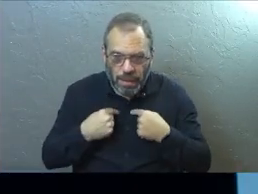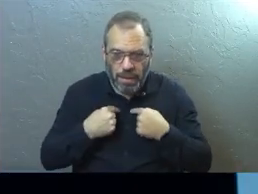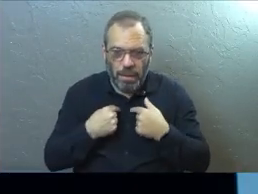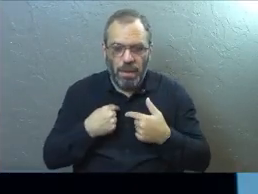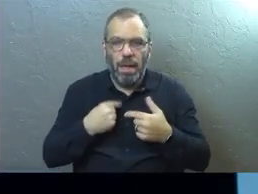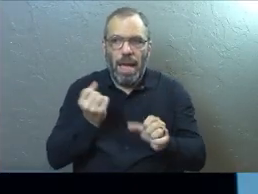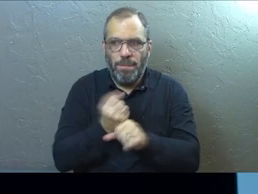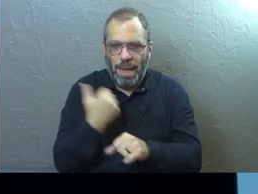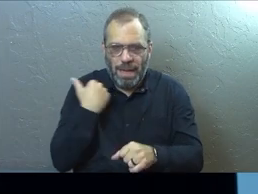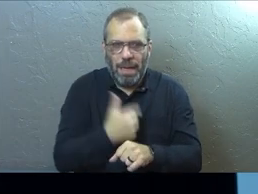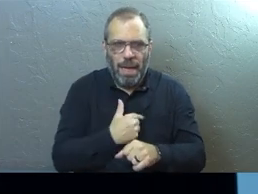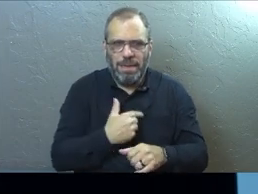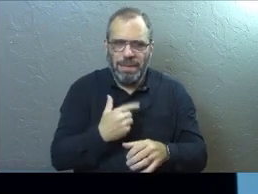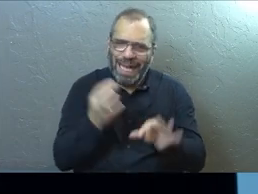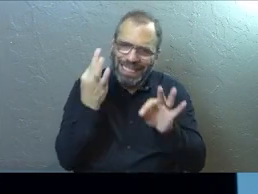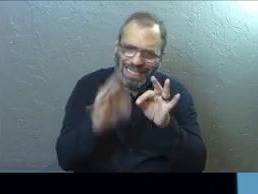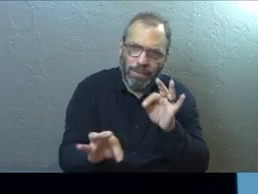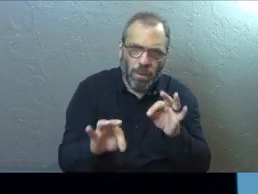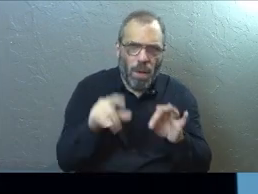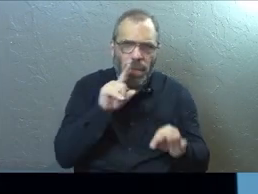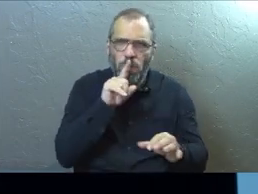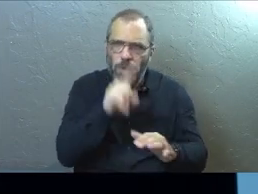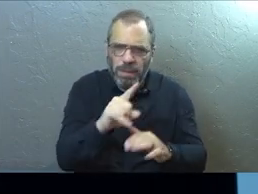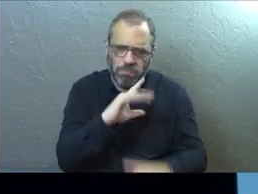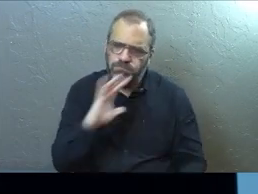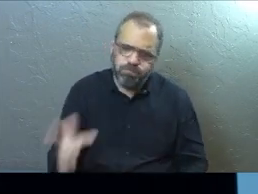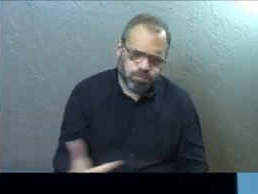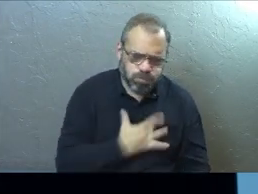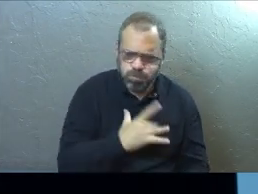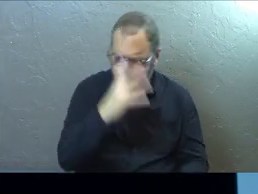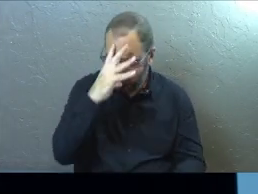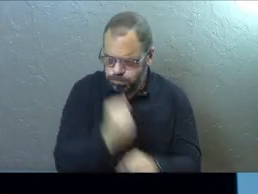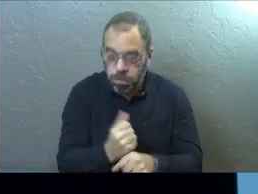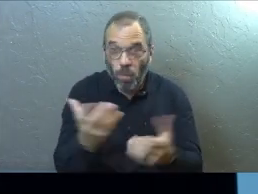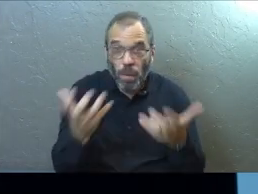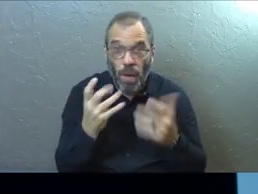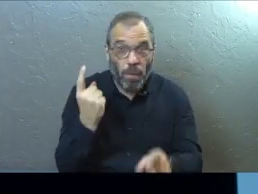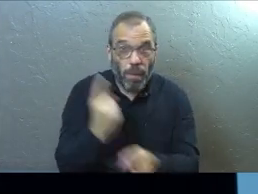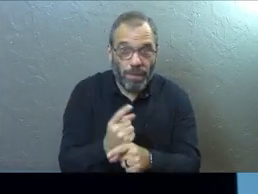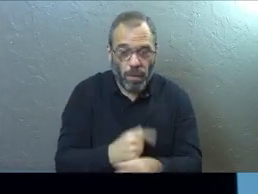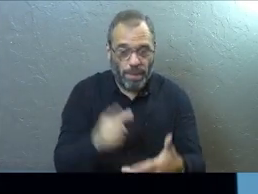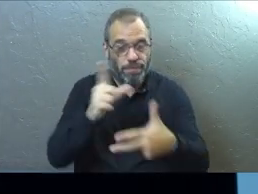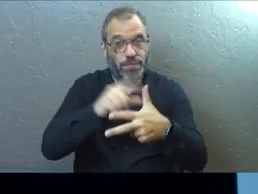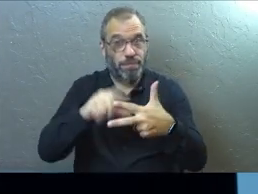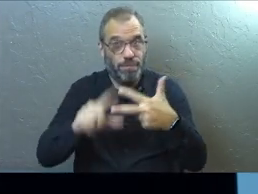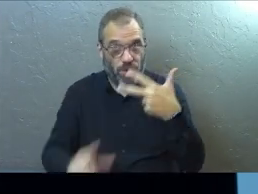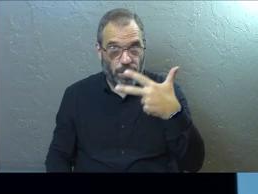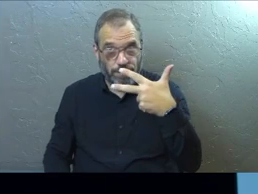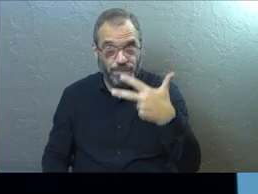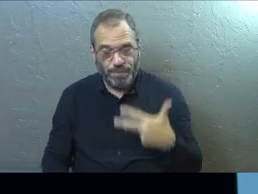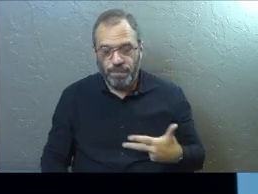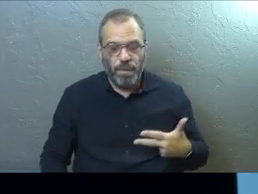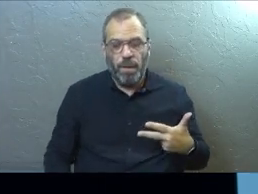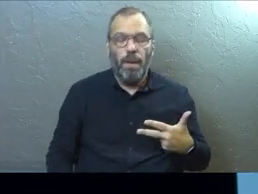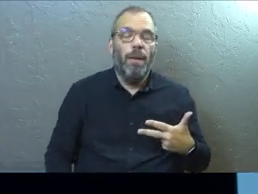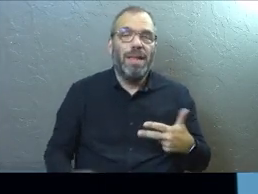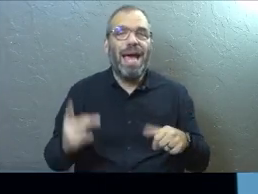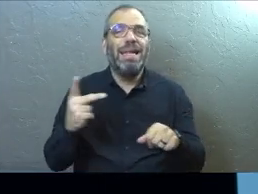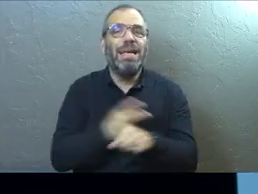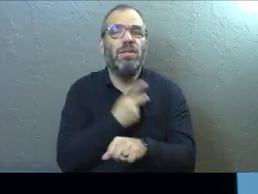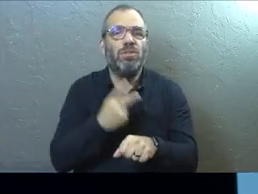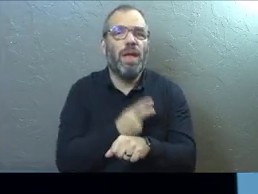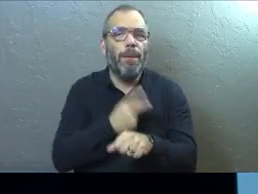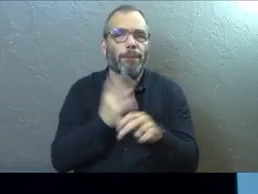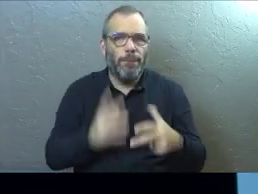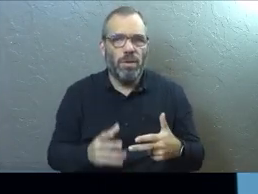build and produce in us a simple but deep faith, that's what we're after. So three things that a shepherd does